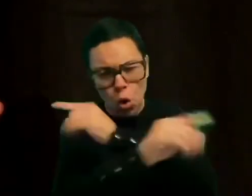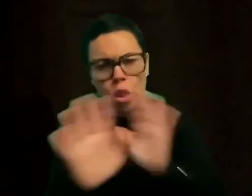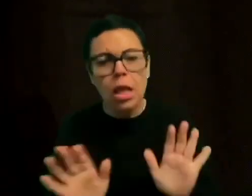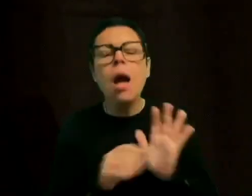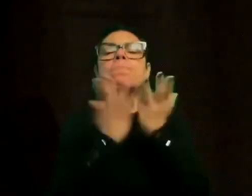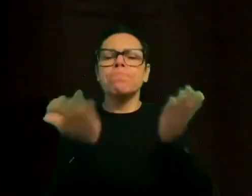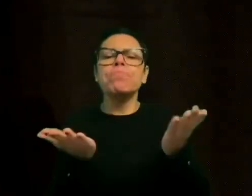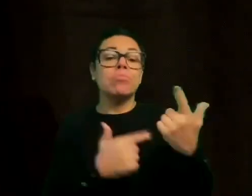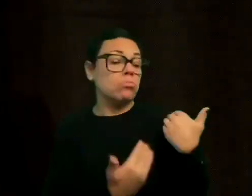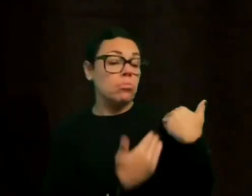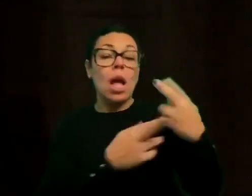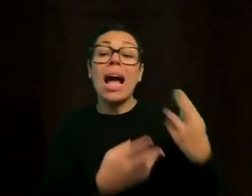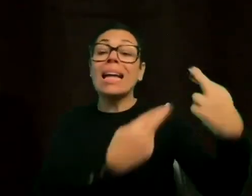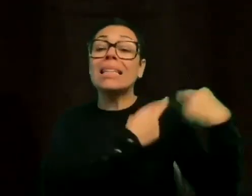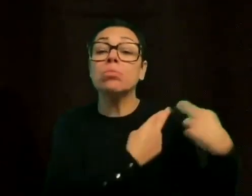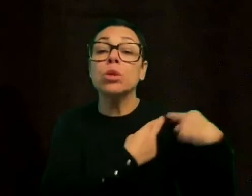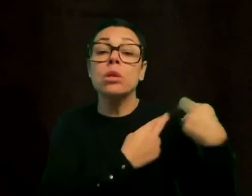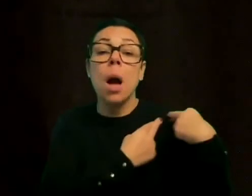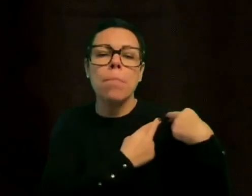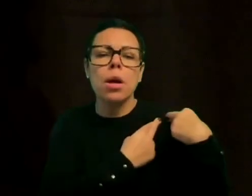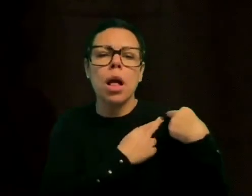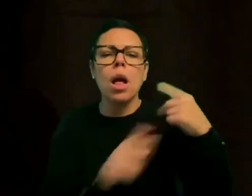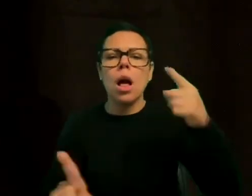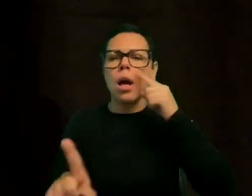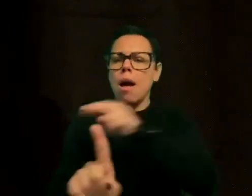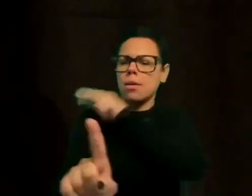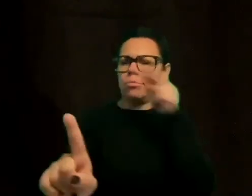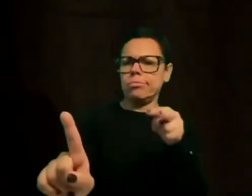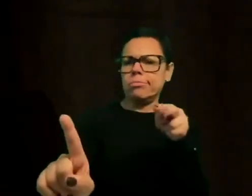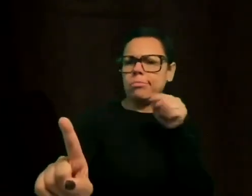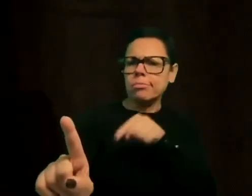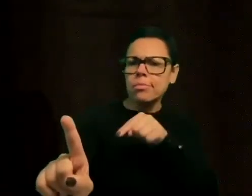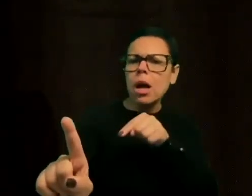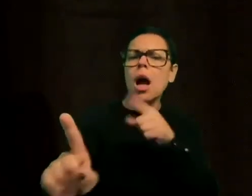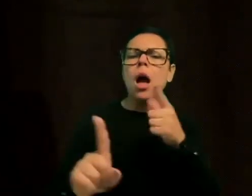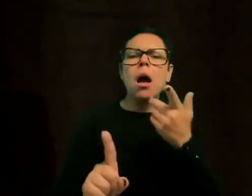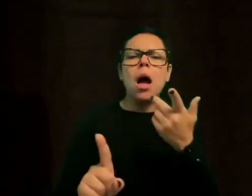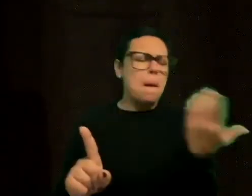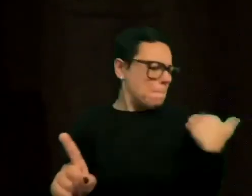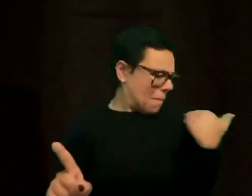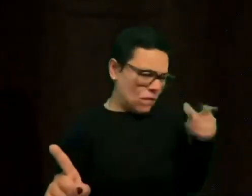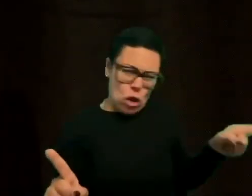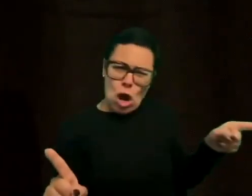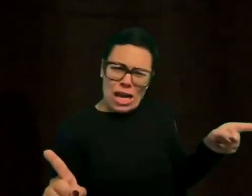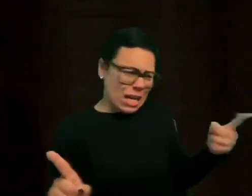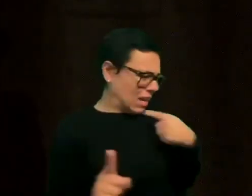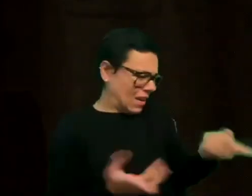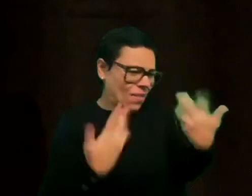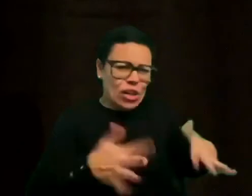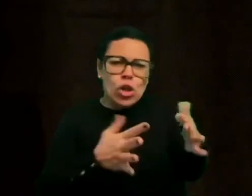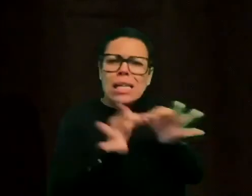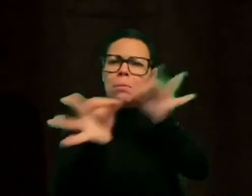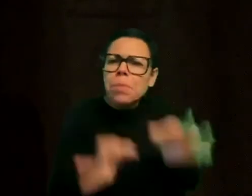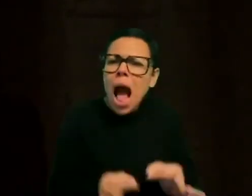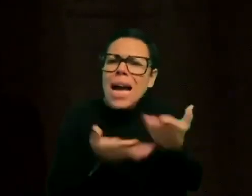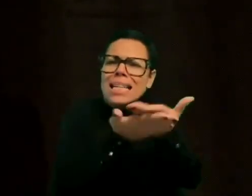these different demands. I think someone before me mentioned the difficulty that